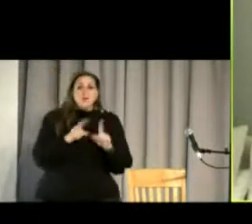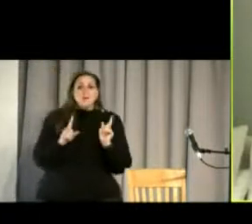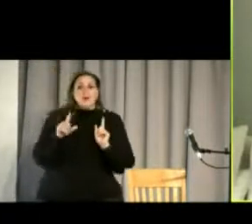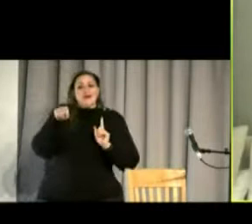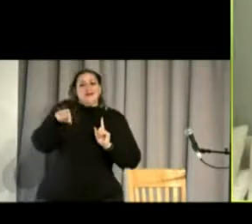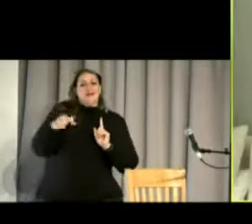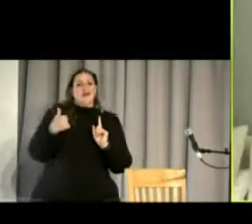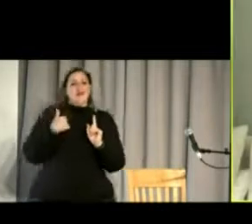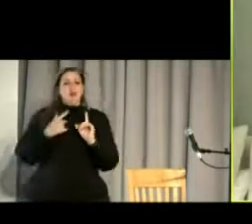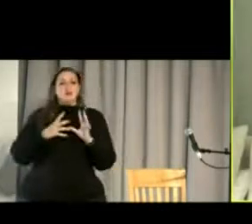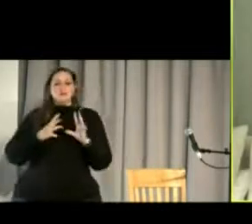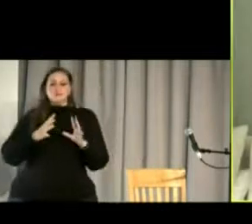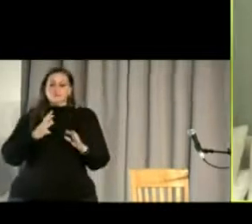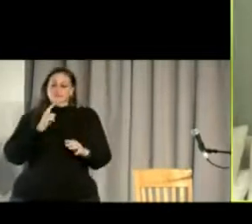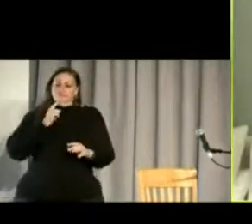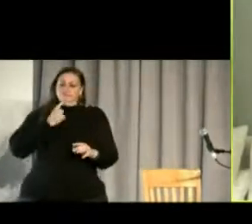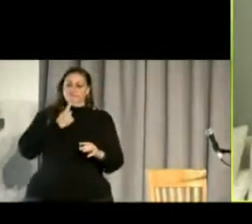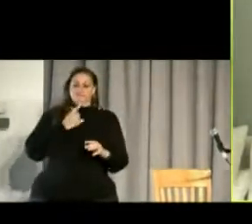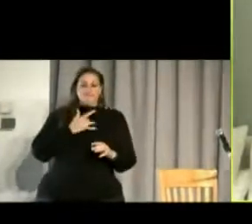take